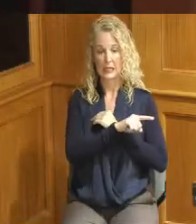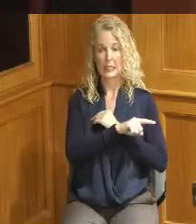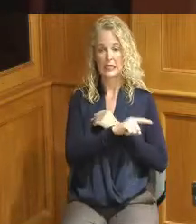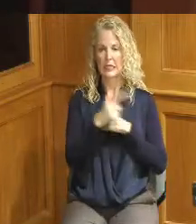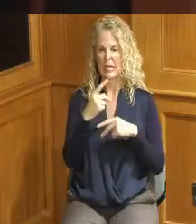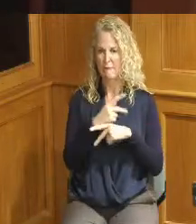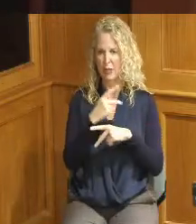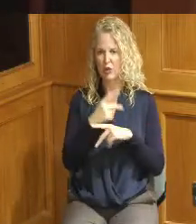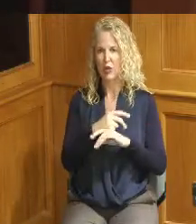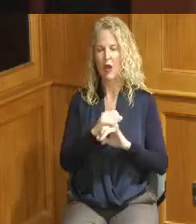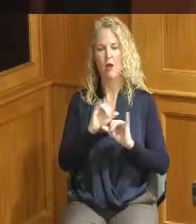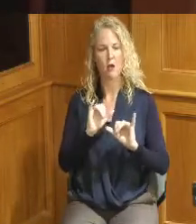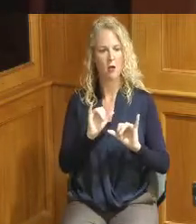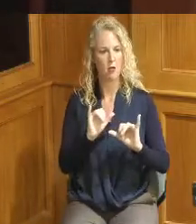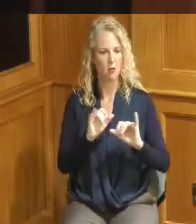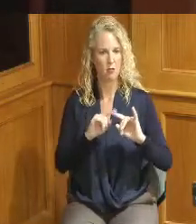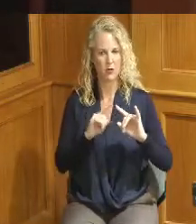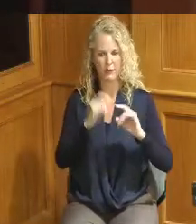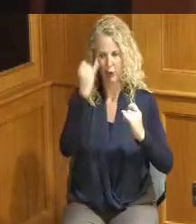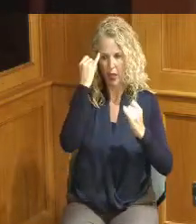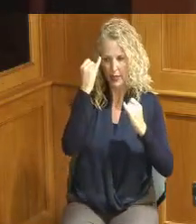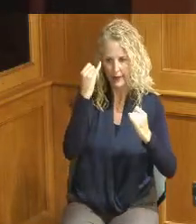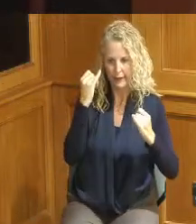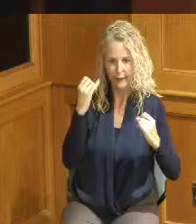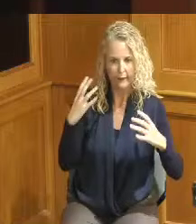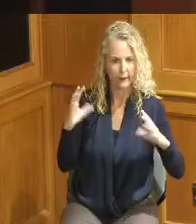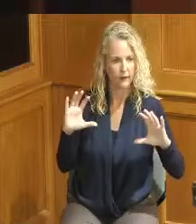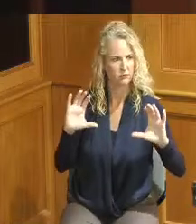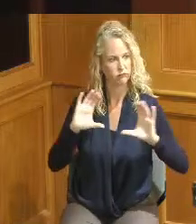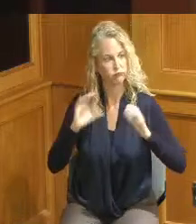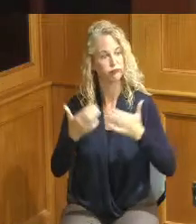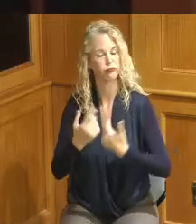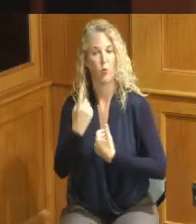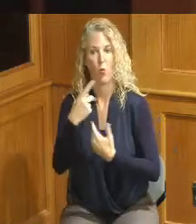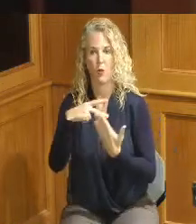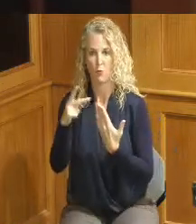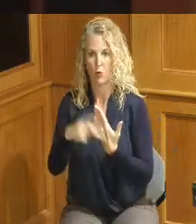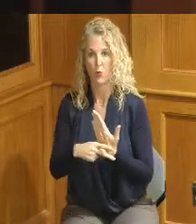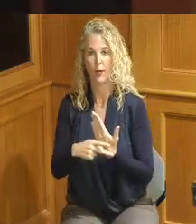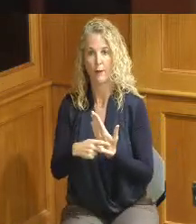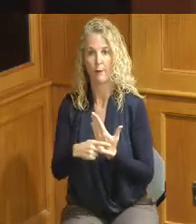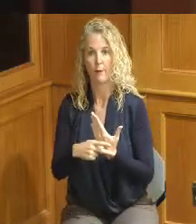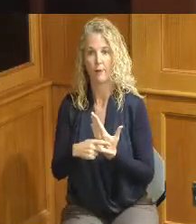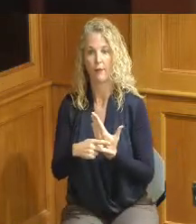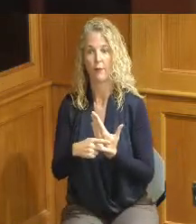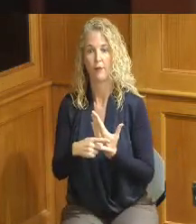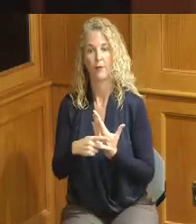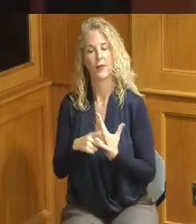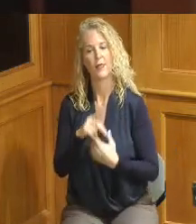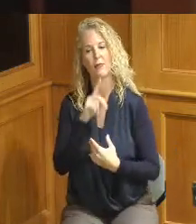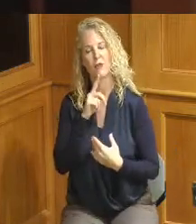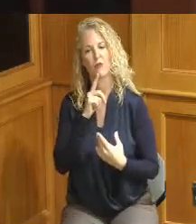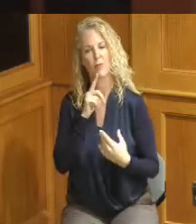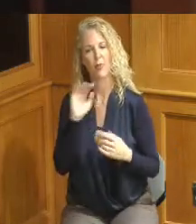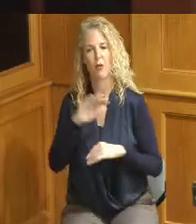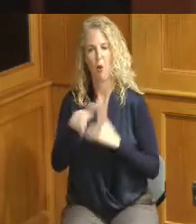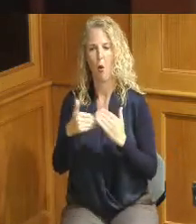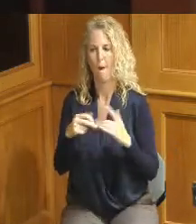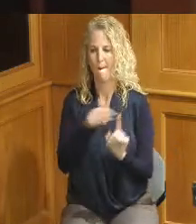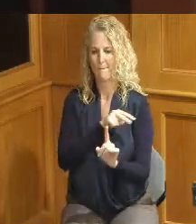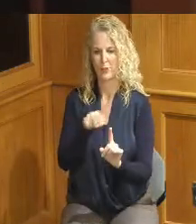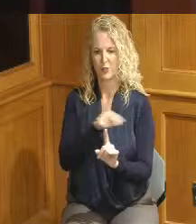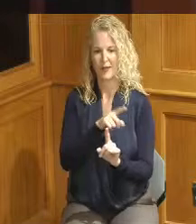the ideas of various partner groups and create a product that considered all viewpoints.